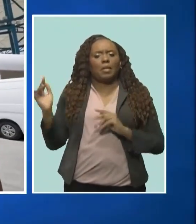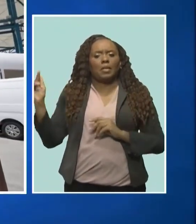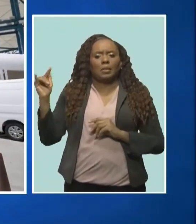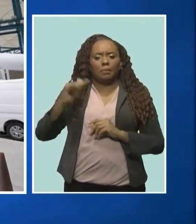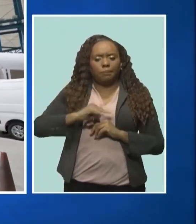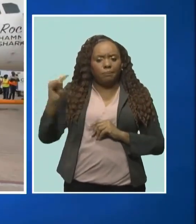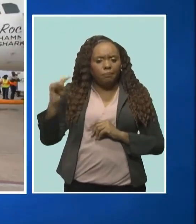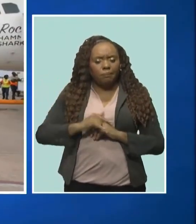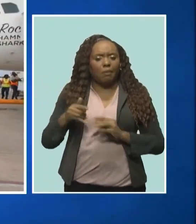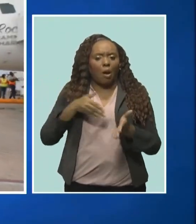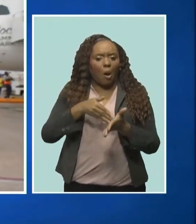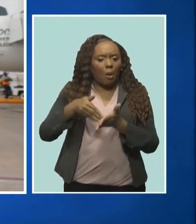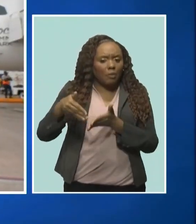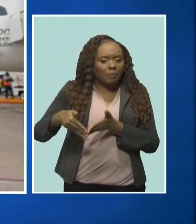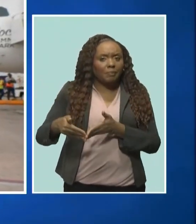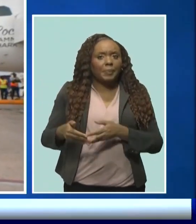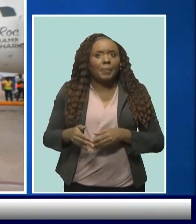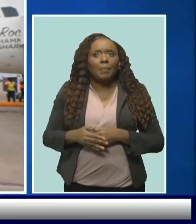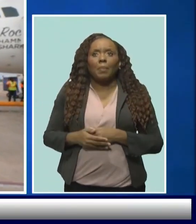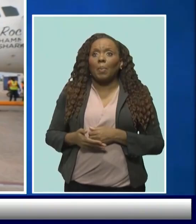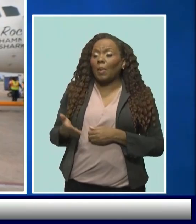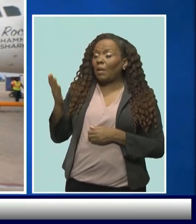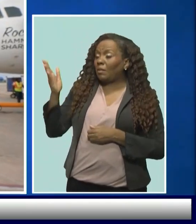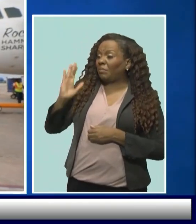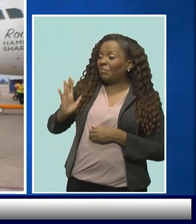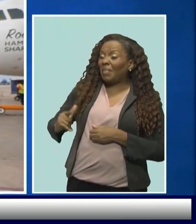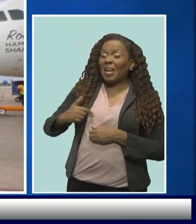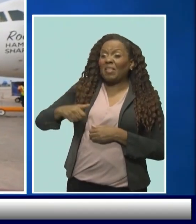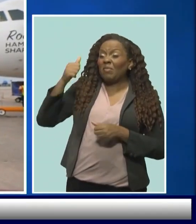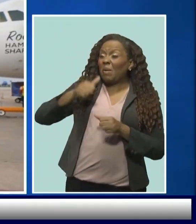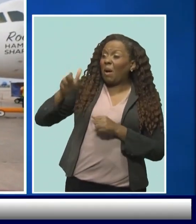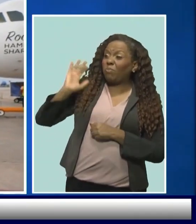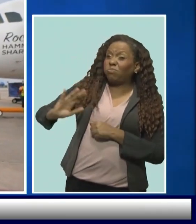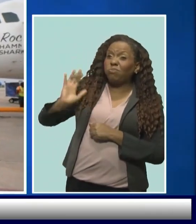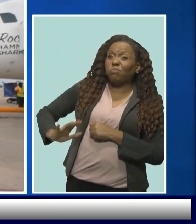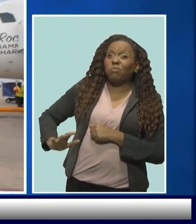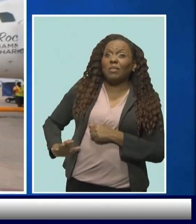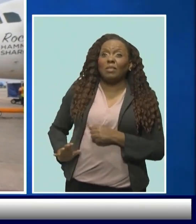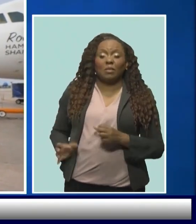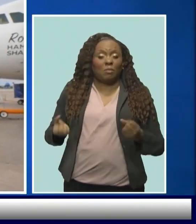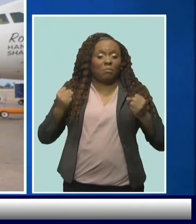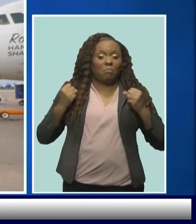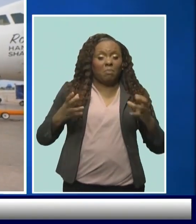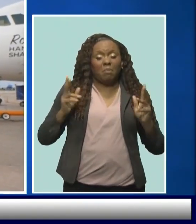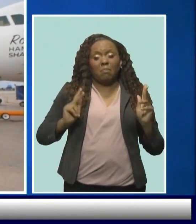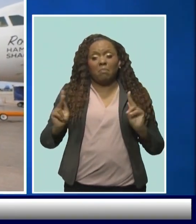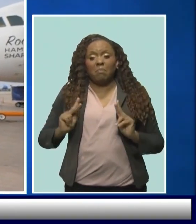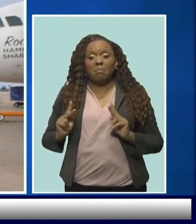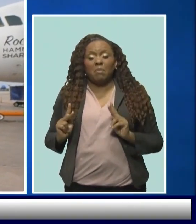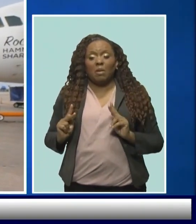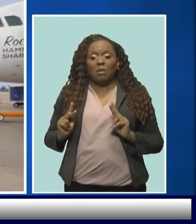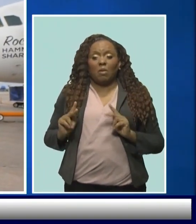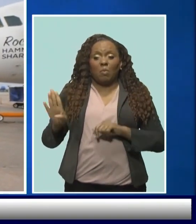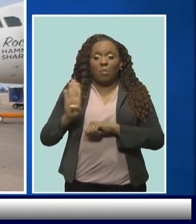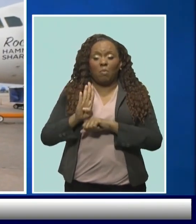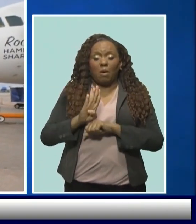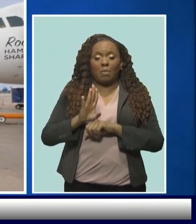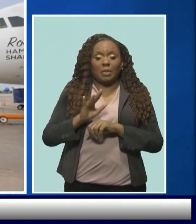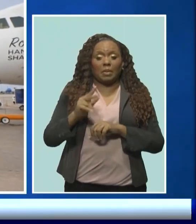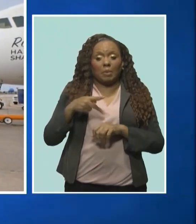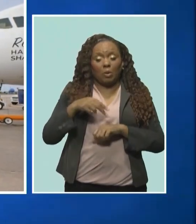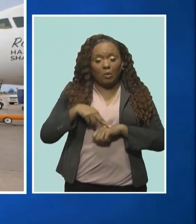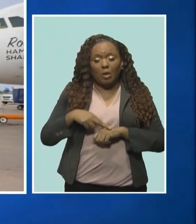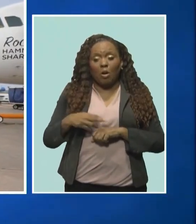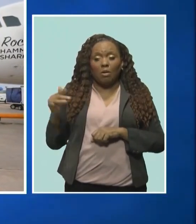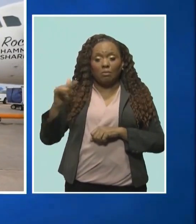two countries. I remember the days that this used to be a very heavy traffic among the two countries, Puerto Rico